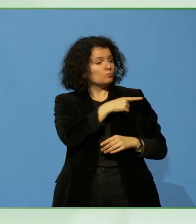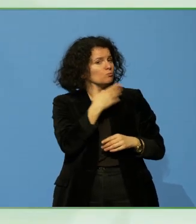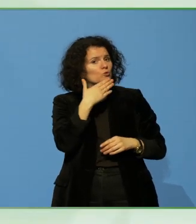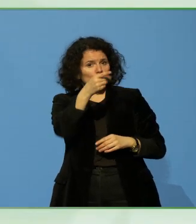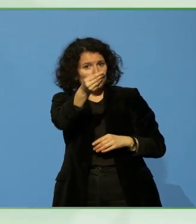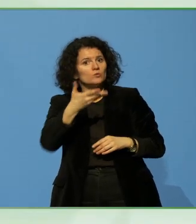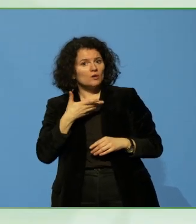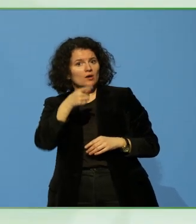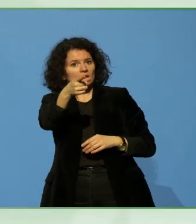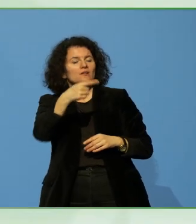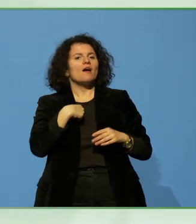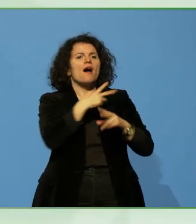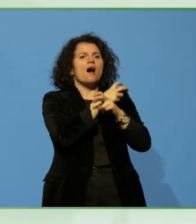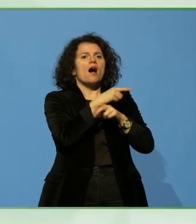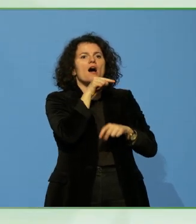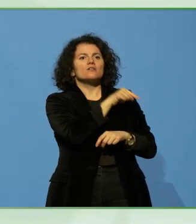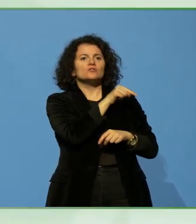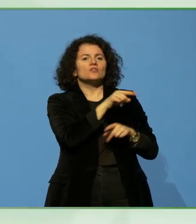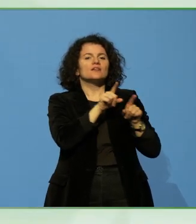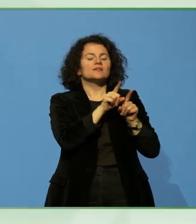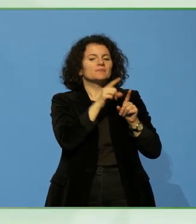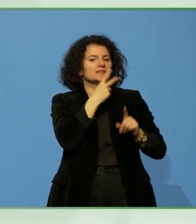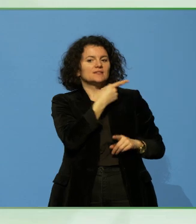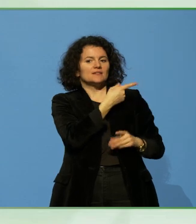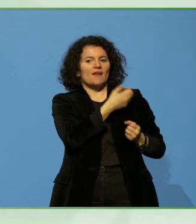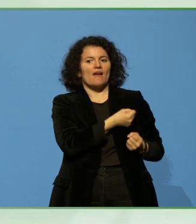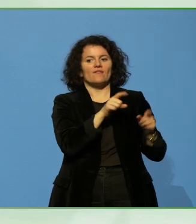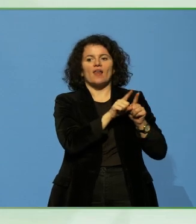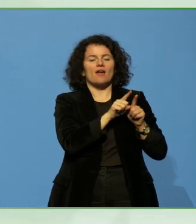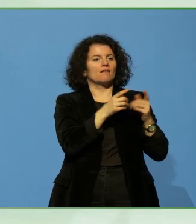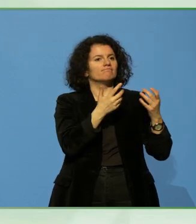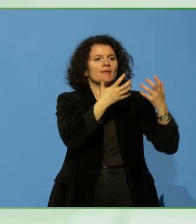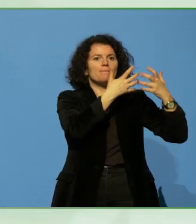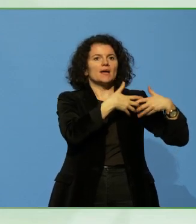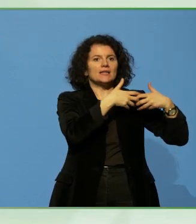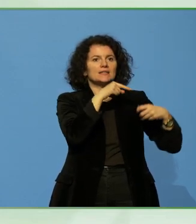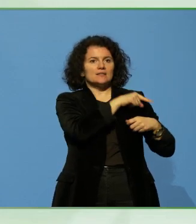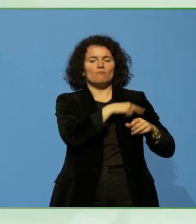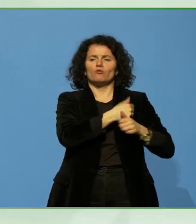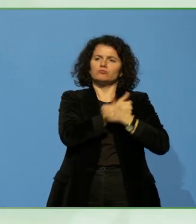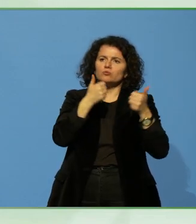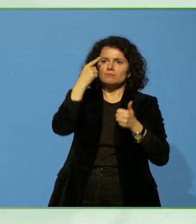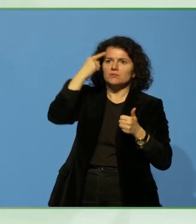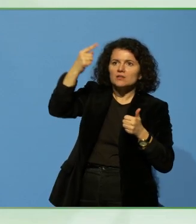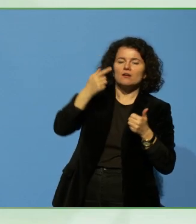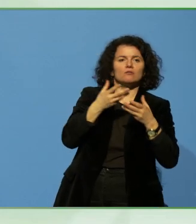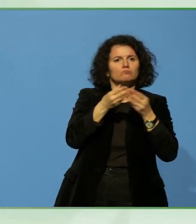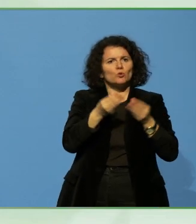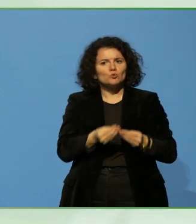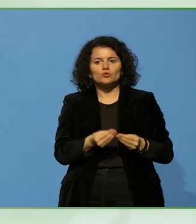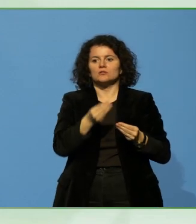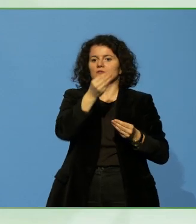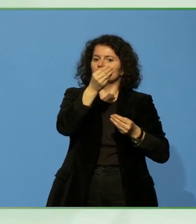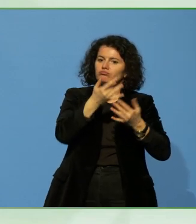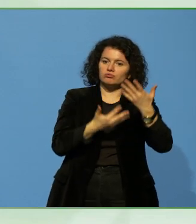there's a kind of mechanism through which some of these fantastic examples and solutions that already exist can kind of come upwards and be plugged in.